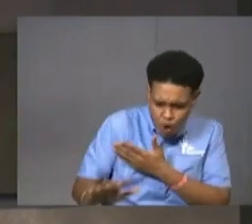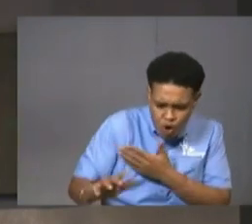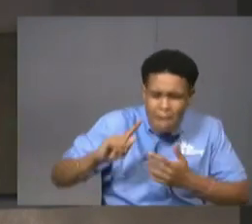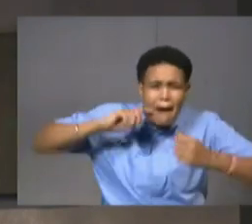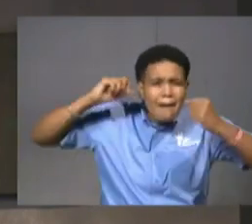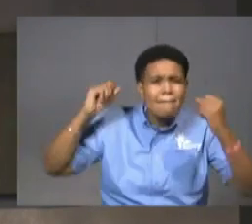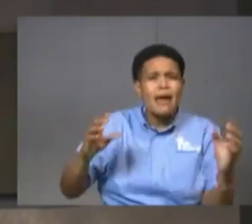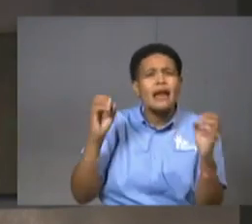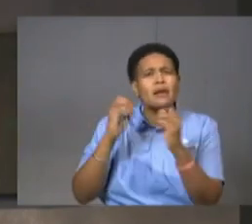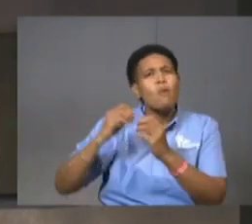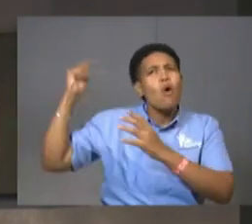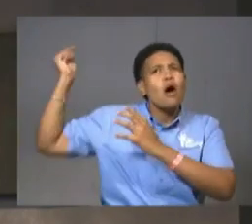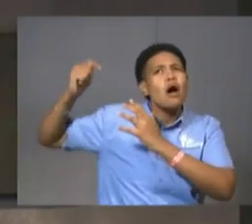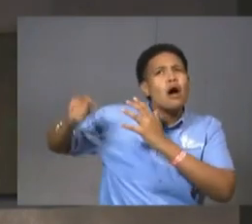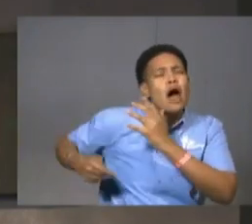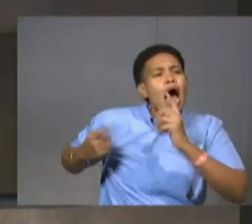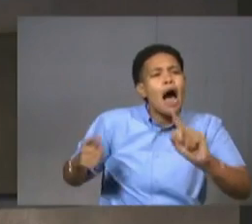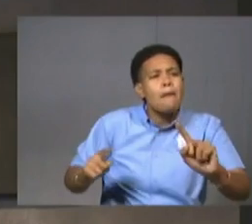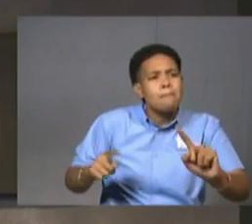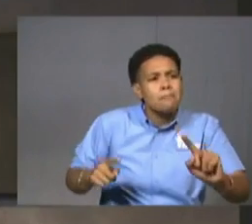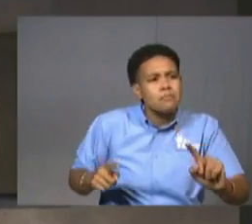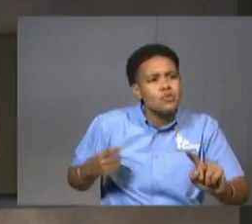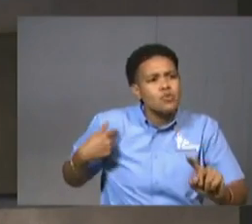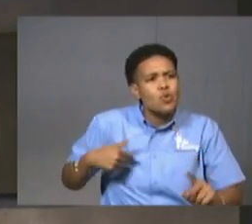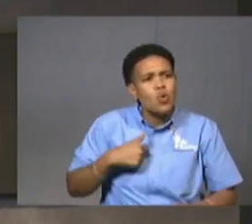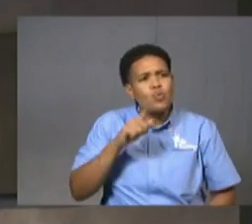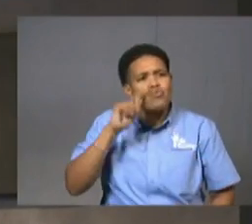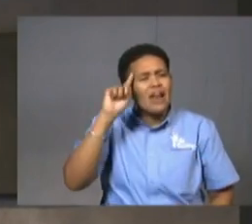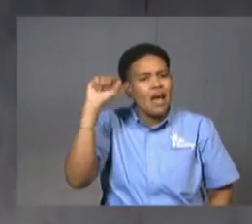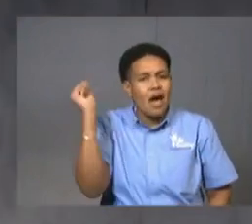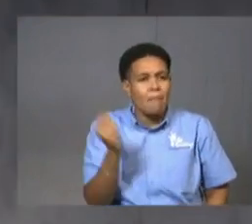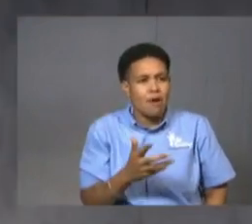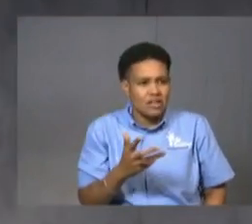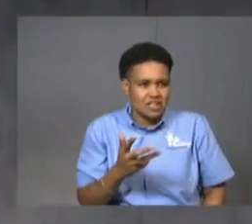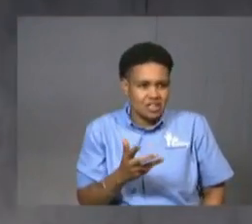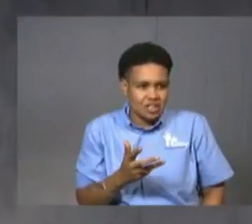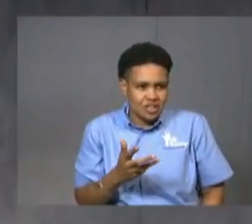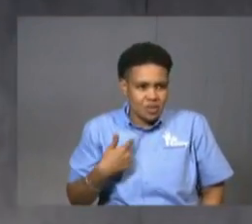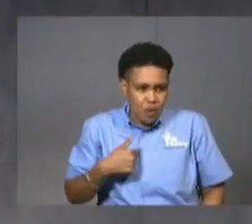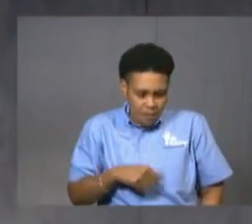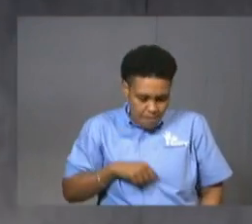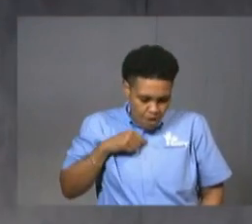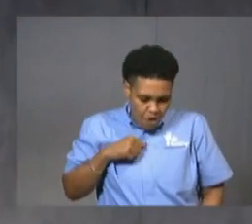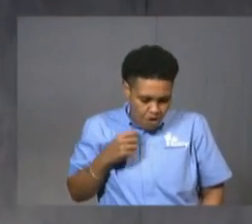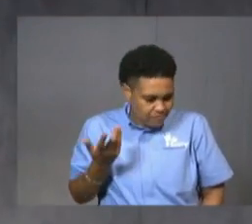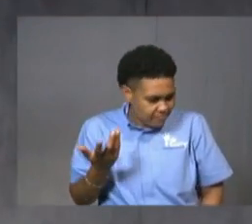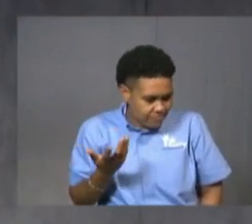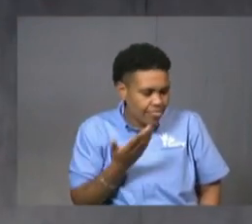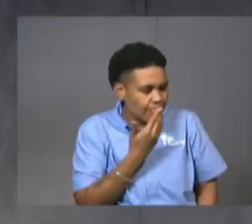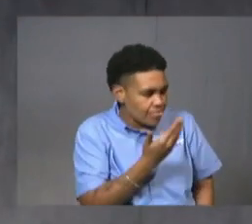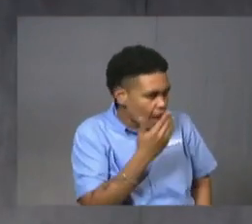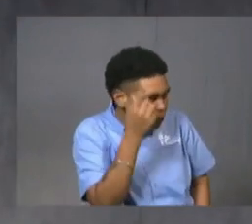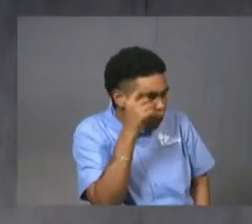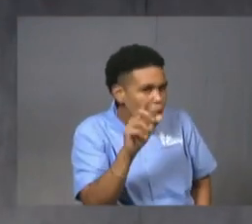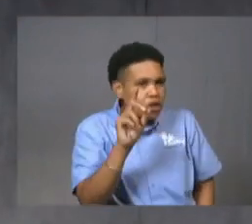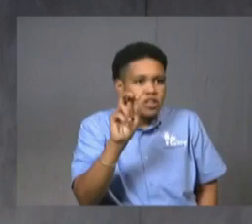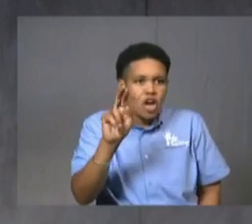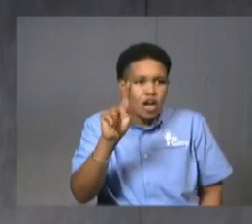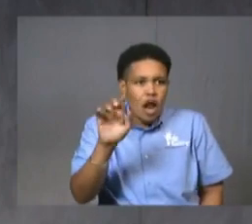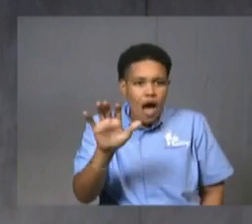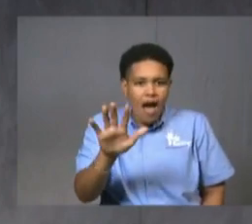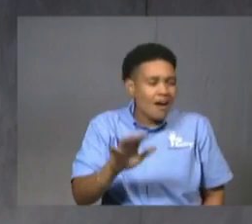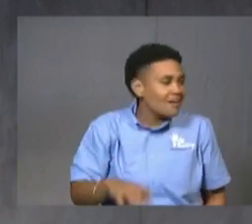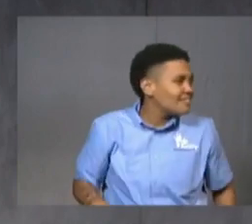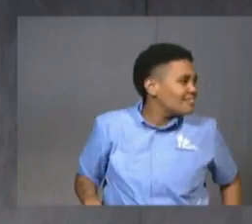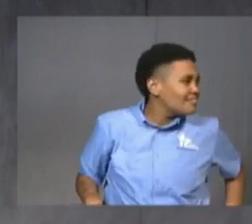many more things. So we have a record. Thank you very much, Mr. We Golding. are proud now, of, and Dr. we can Nigel defend. Clark. Thank you, Mr. Golding. Now, Dr. Nigel Clark